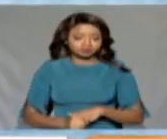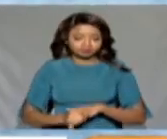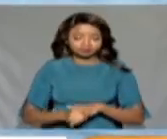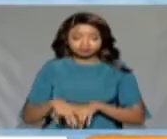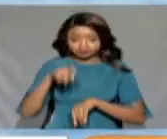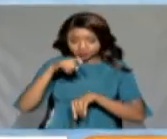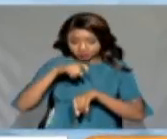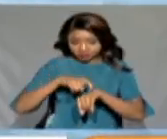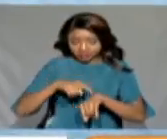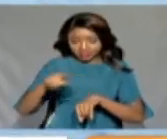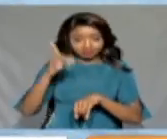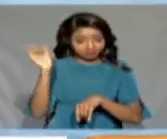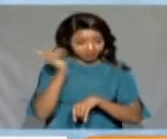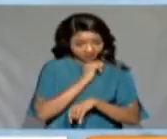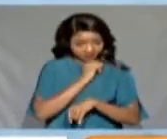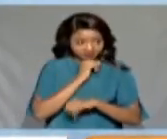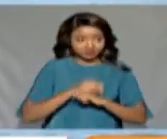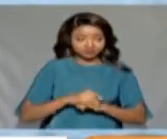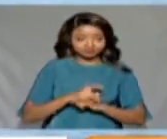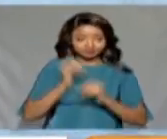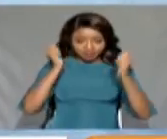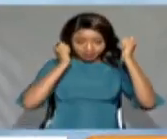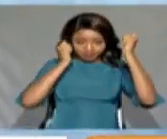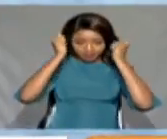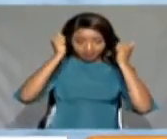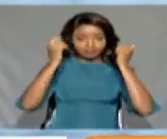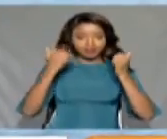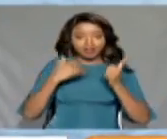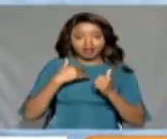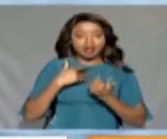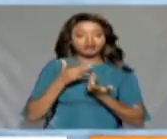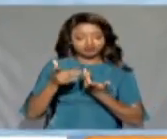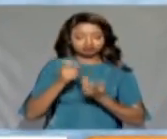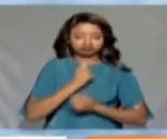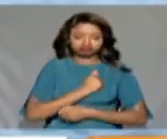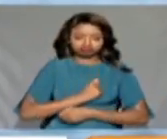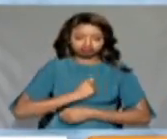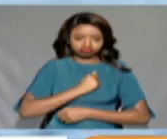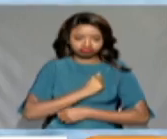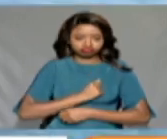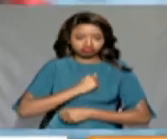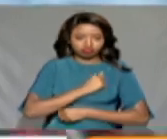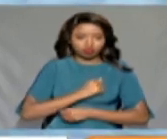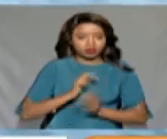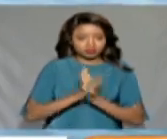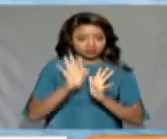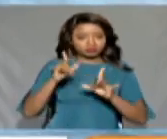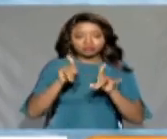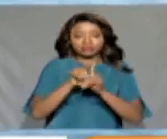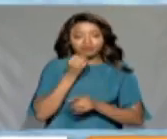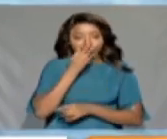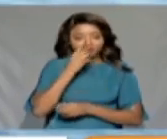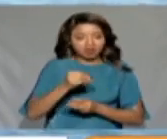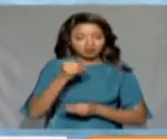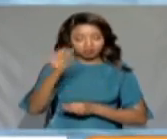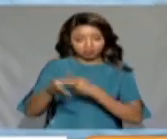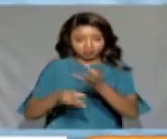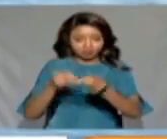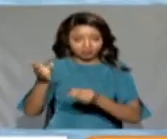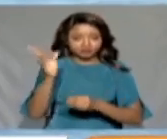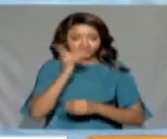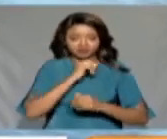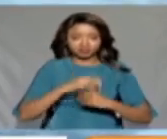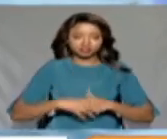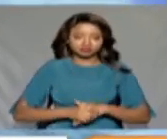Upon culmination of the exercise, the military held a service by the ocean, condoling with the family. Flowers were equally laid, rather thrown into